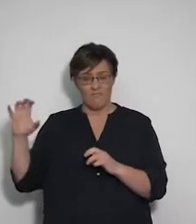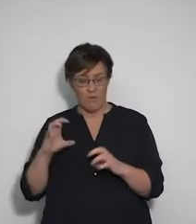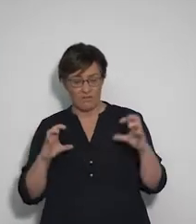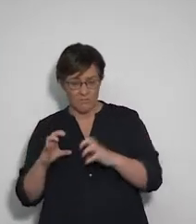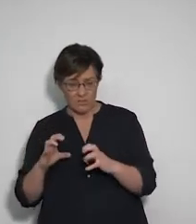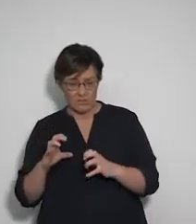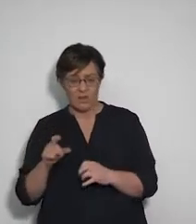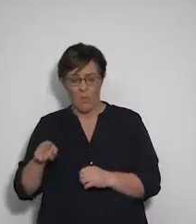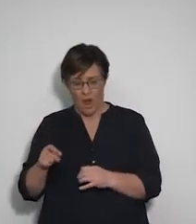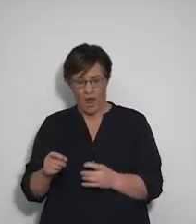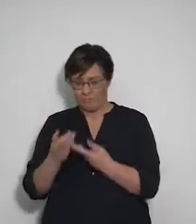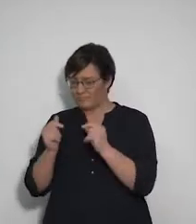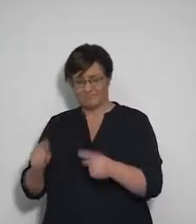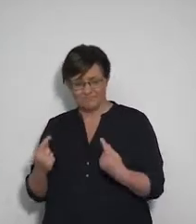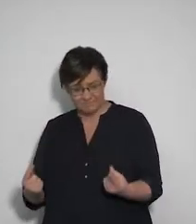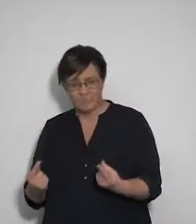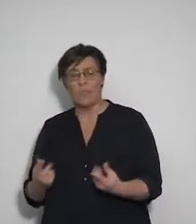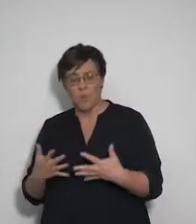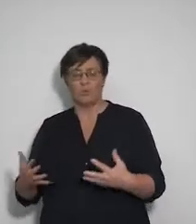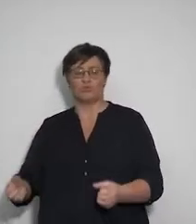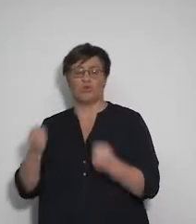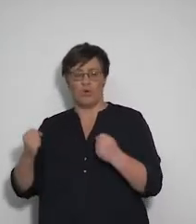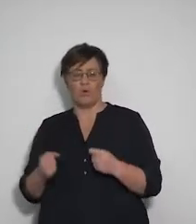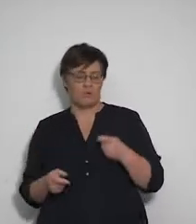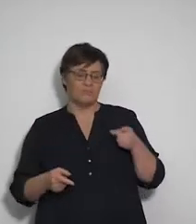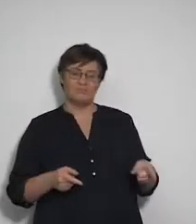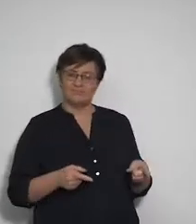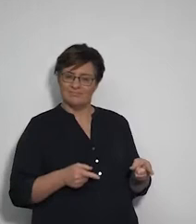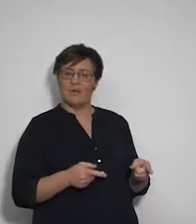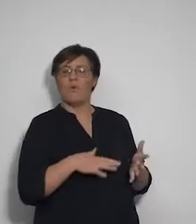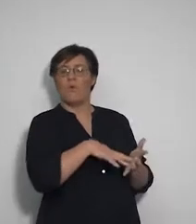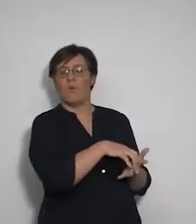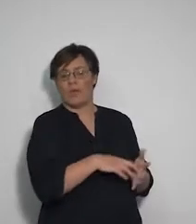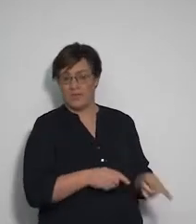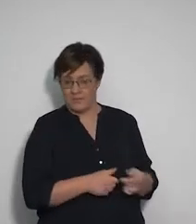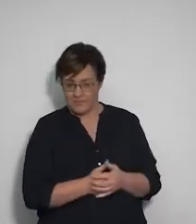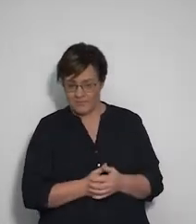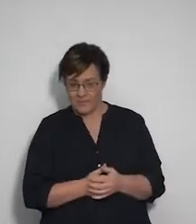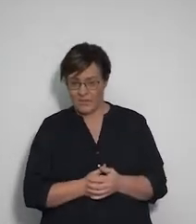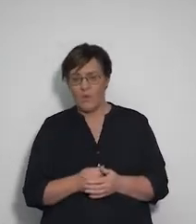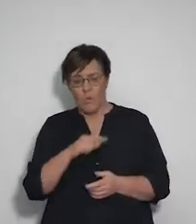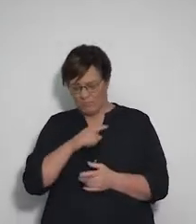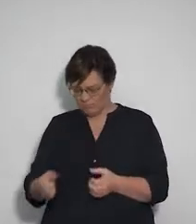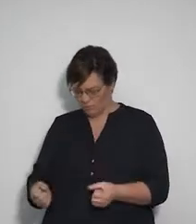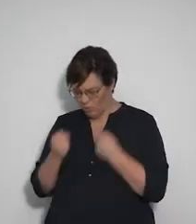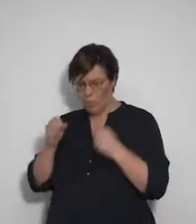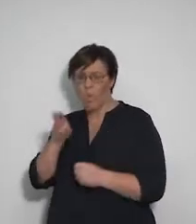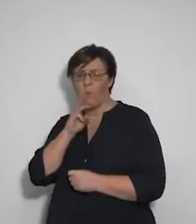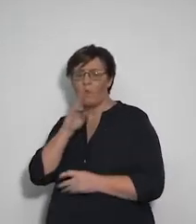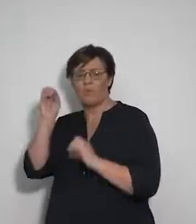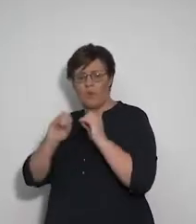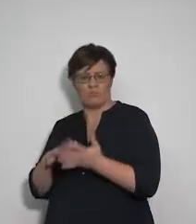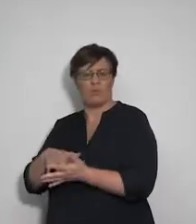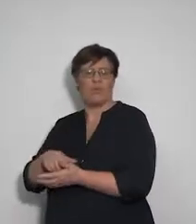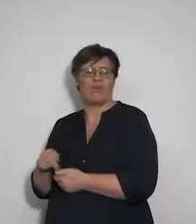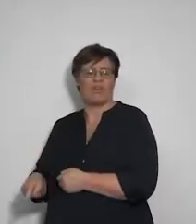insoluble salts are stronger by comparison to those that are present between water molecules. So if the forces in water molecules